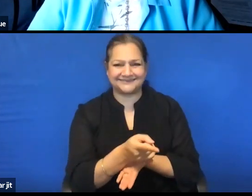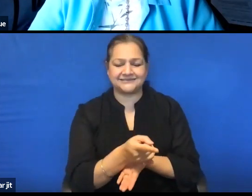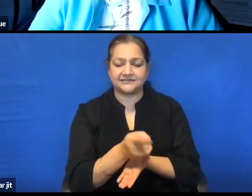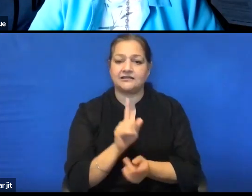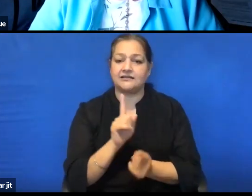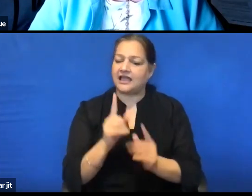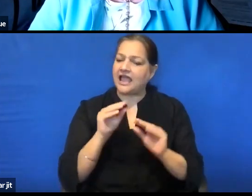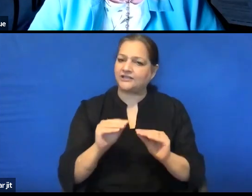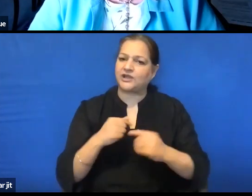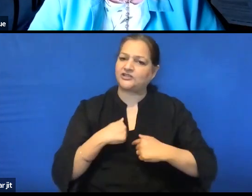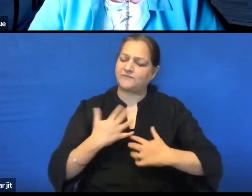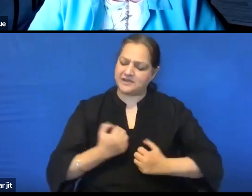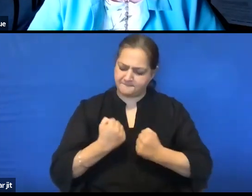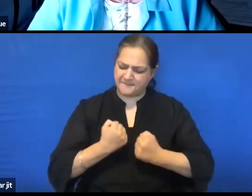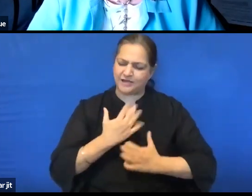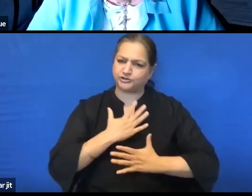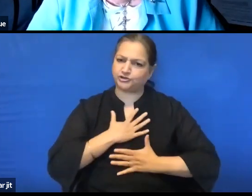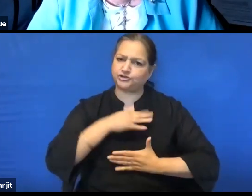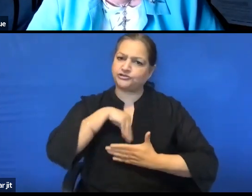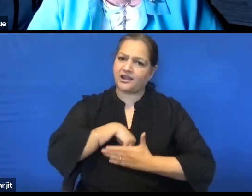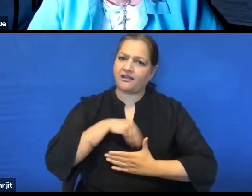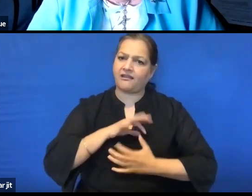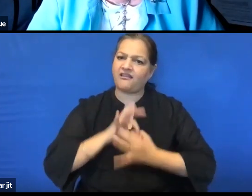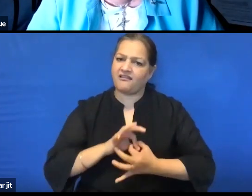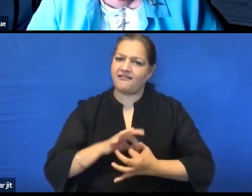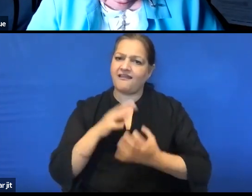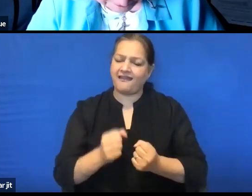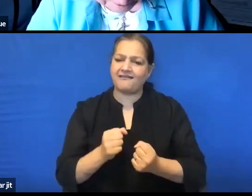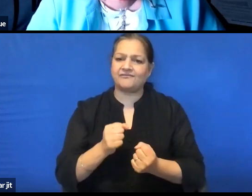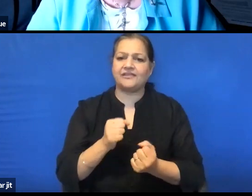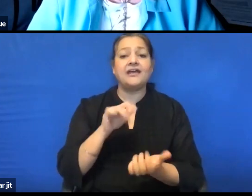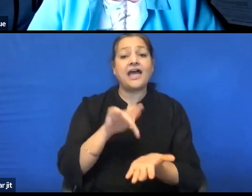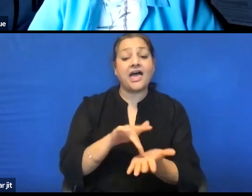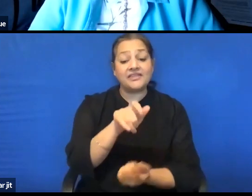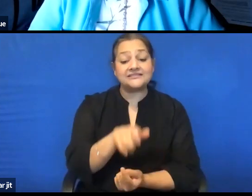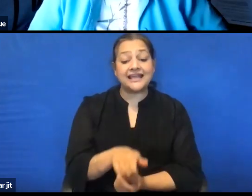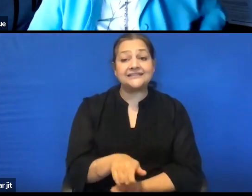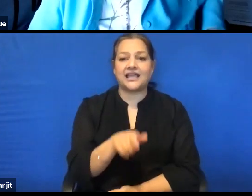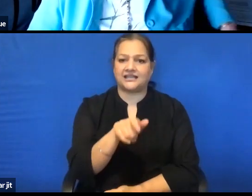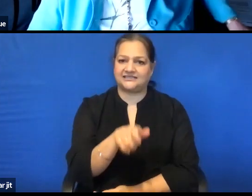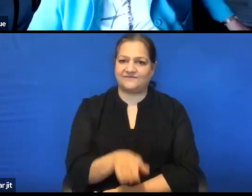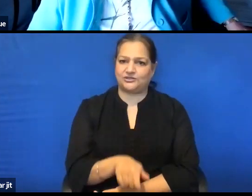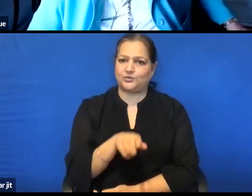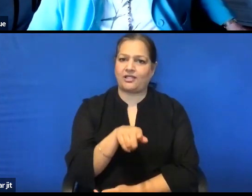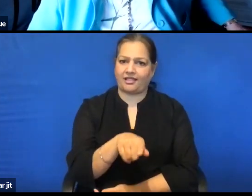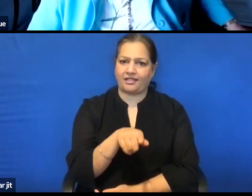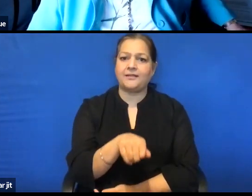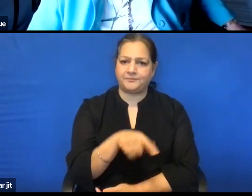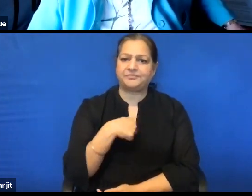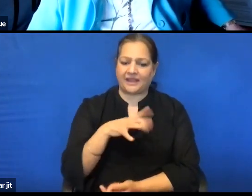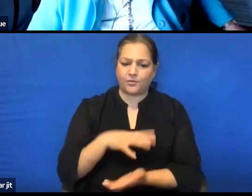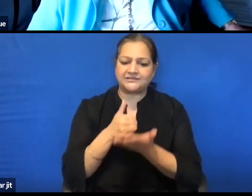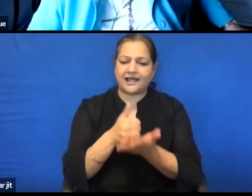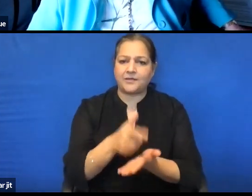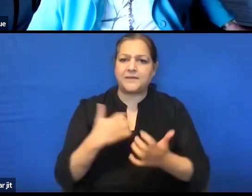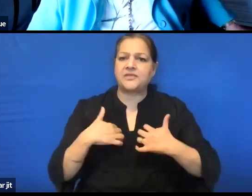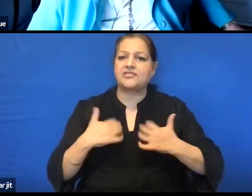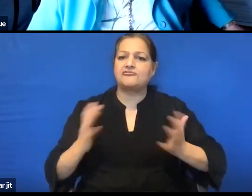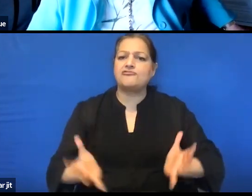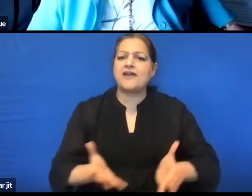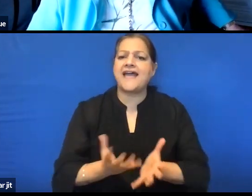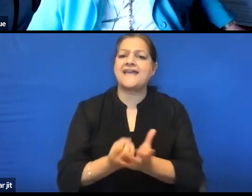burning passion. And at the center of it is the individual, is the person who I want to help to thrive. My